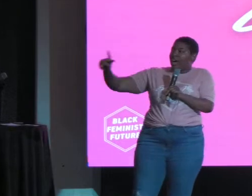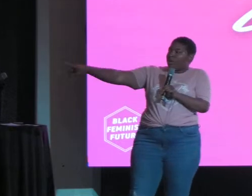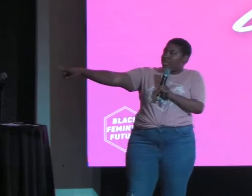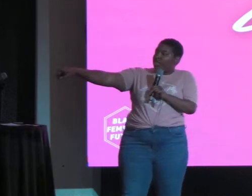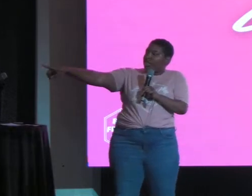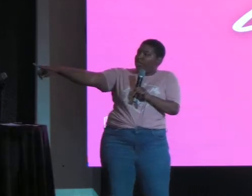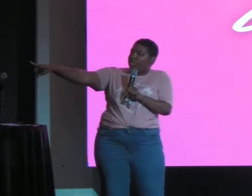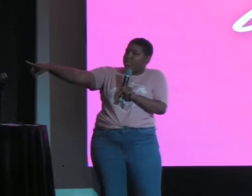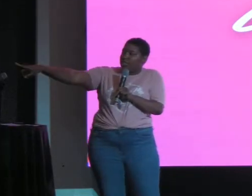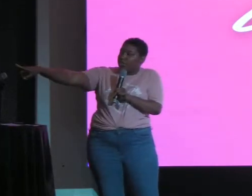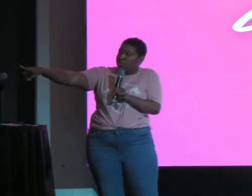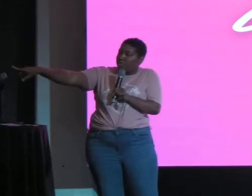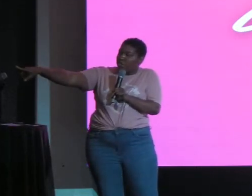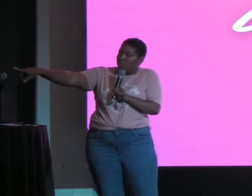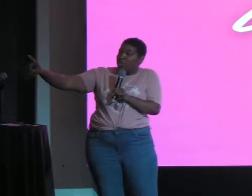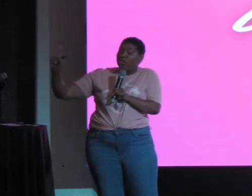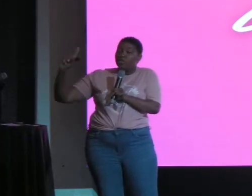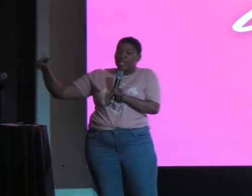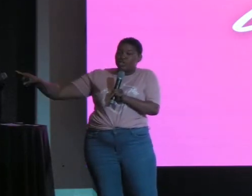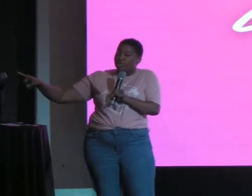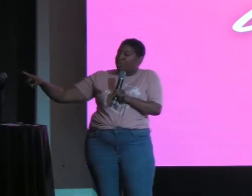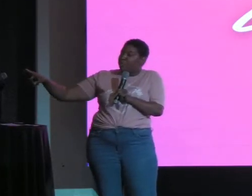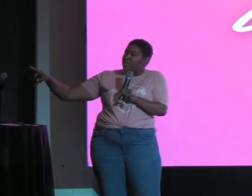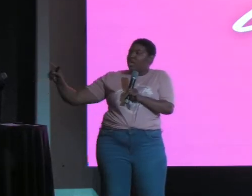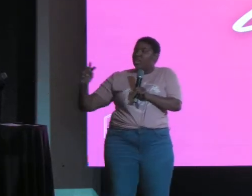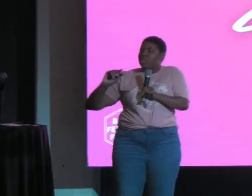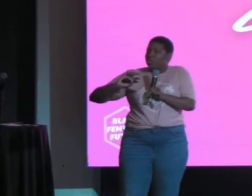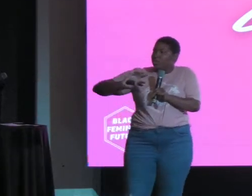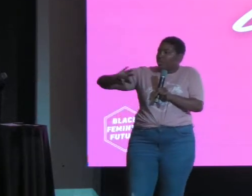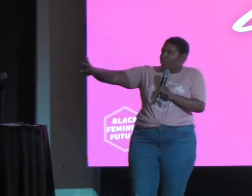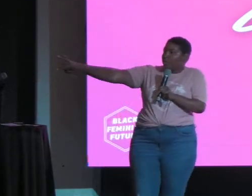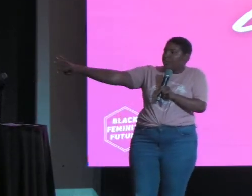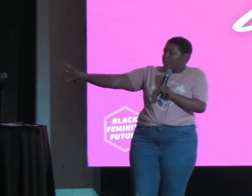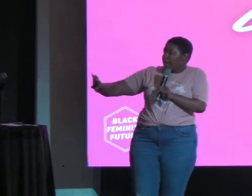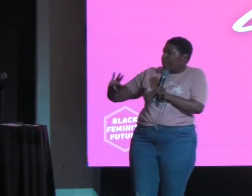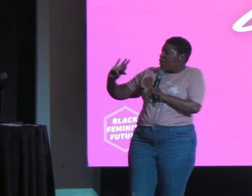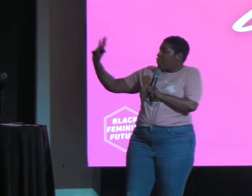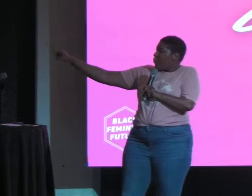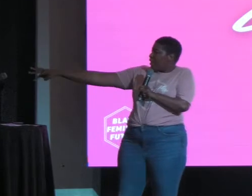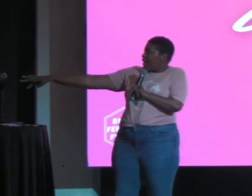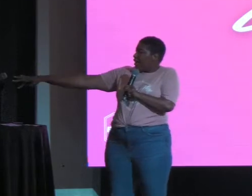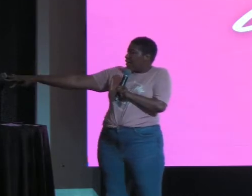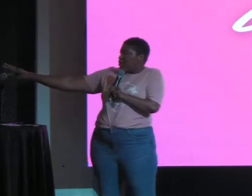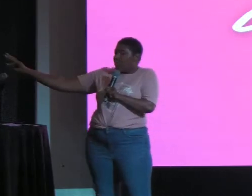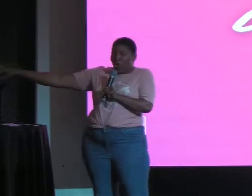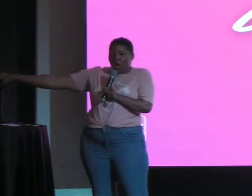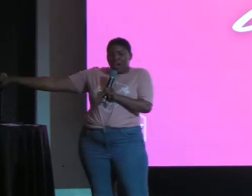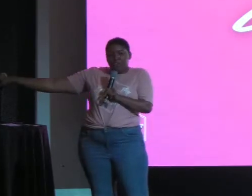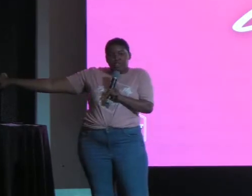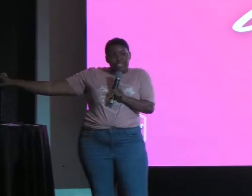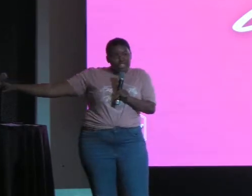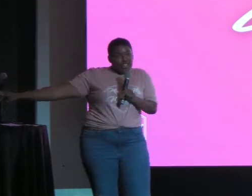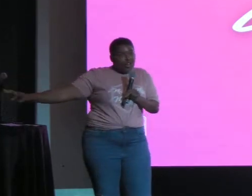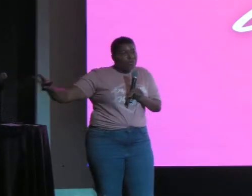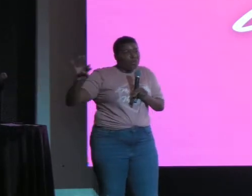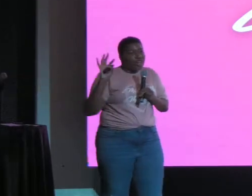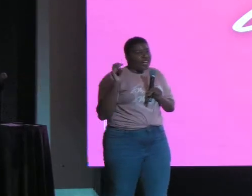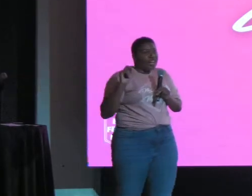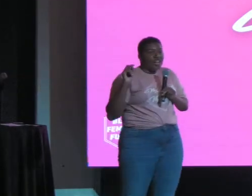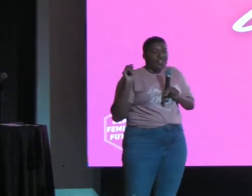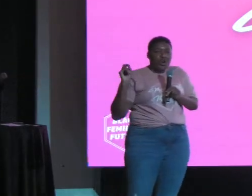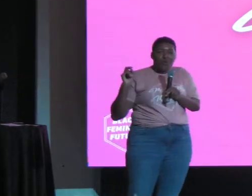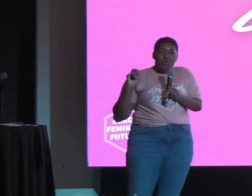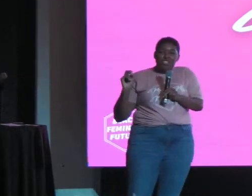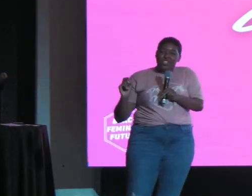So out here, through these doors are the restrooms. So you go right through there. We got the bar over here. I hope y'all